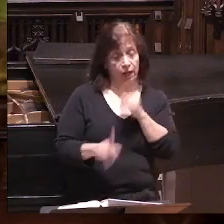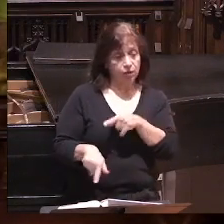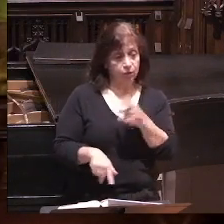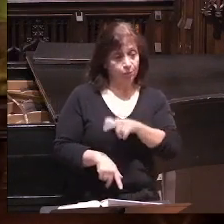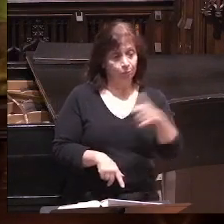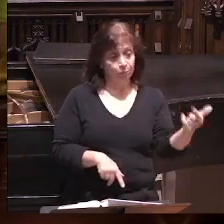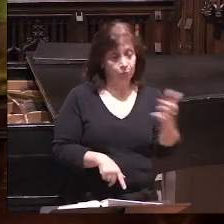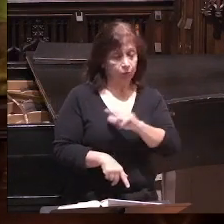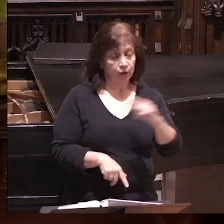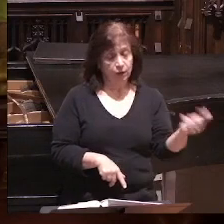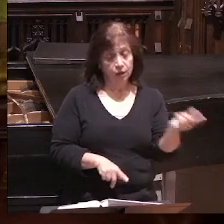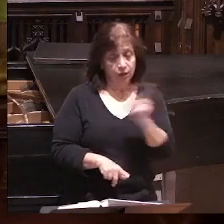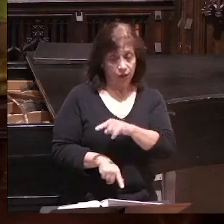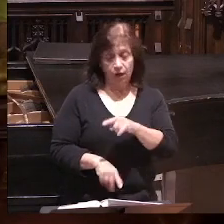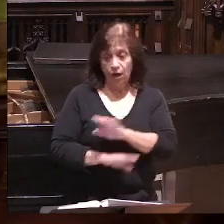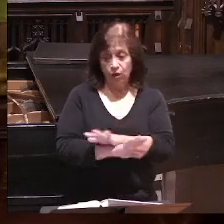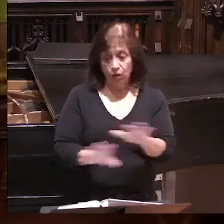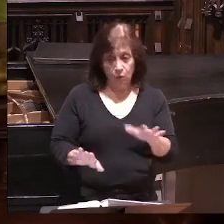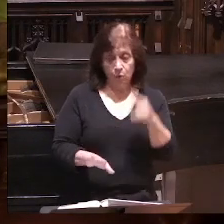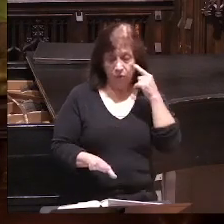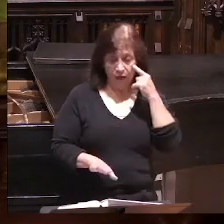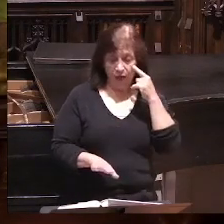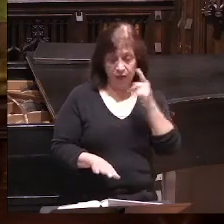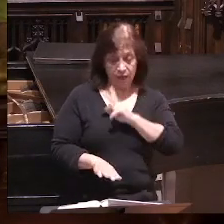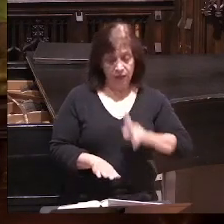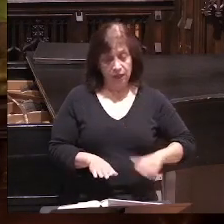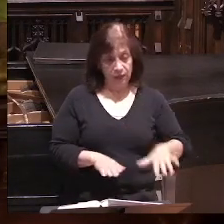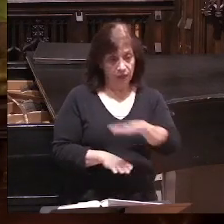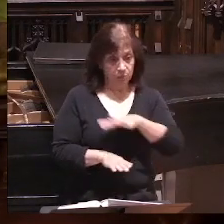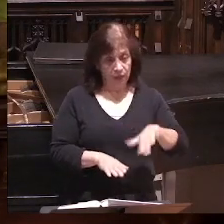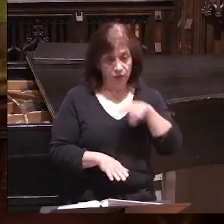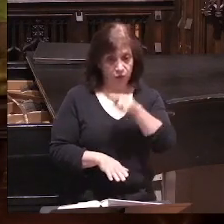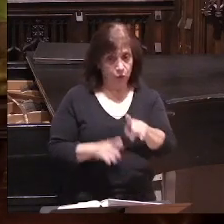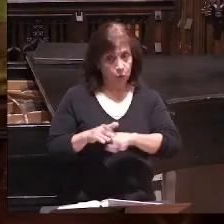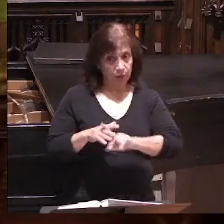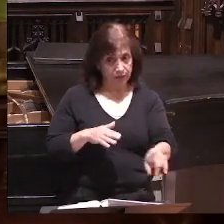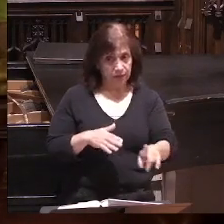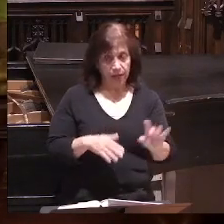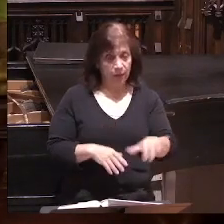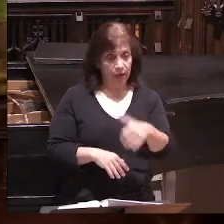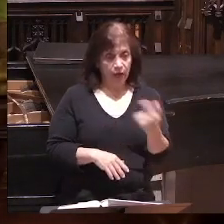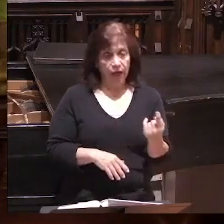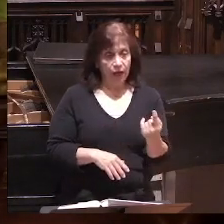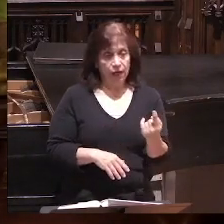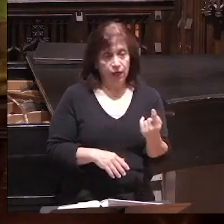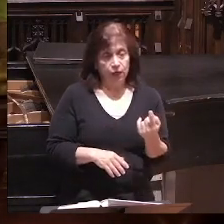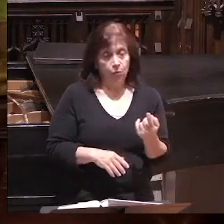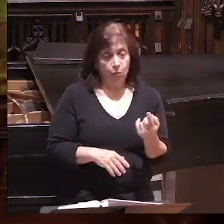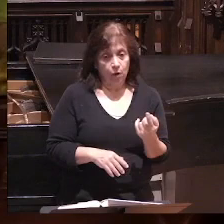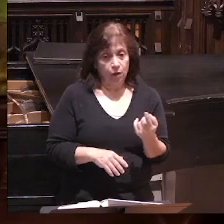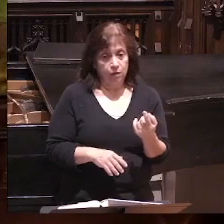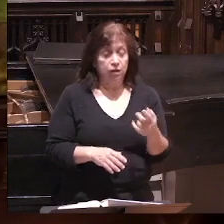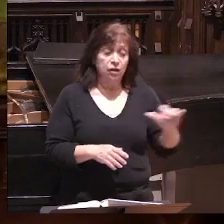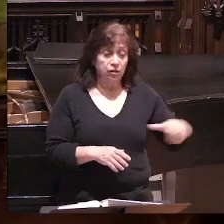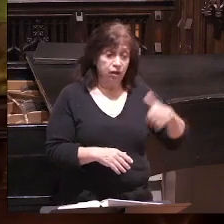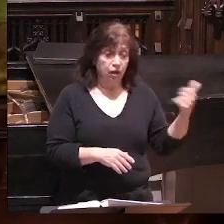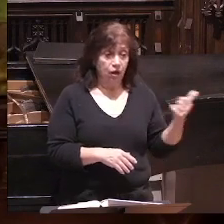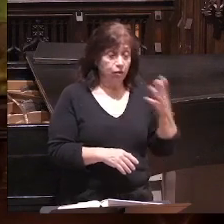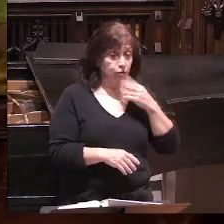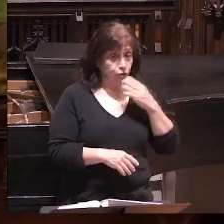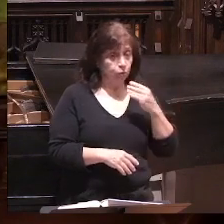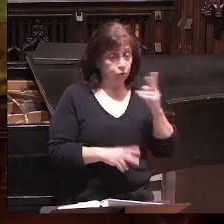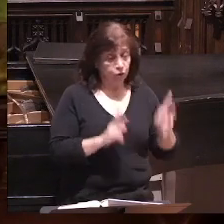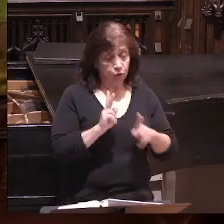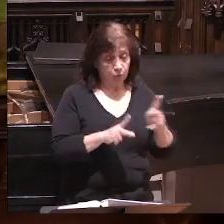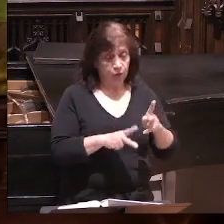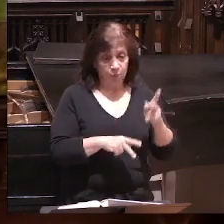to Esther, "Do not think that in the king's palace you will escape any more than all the other